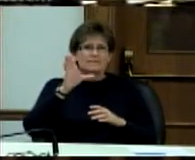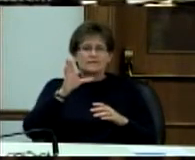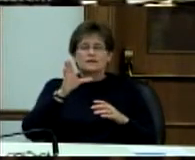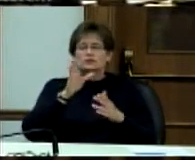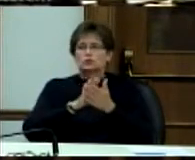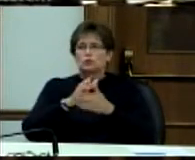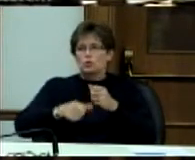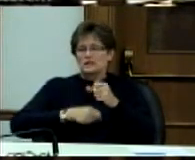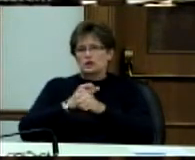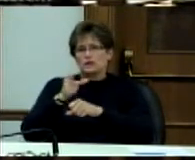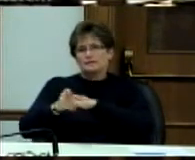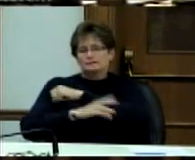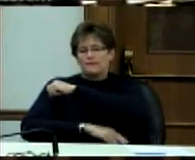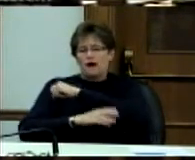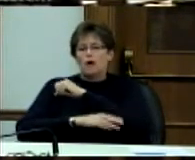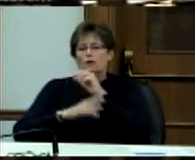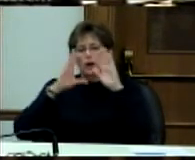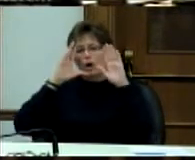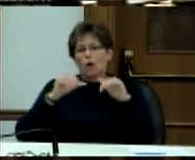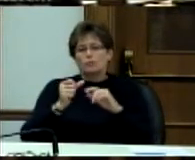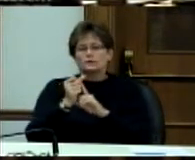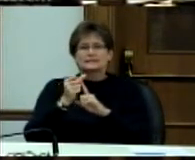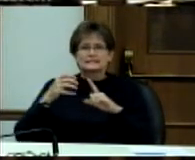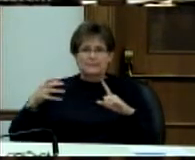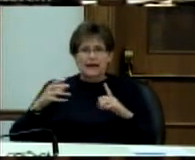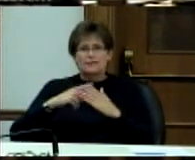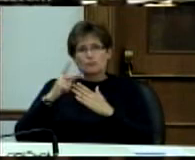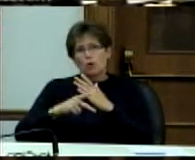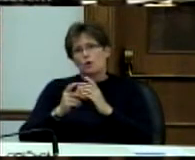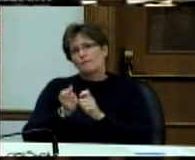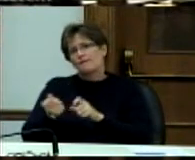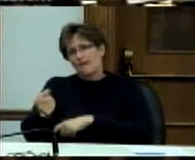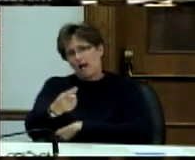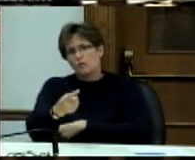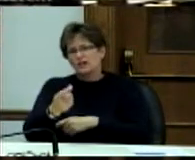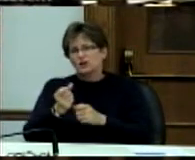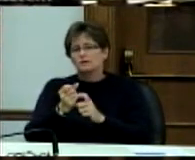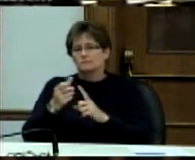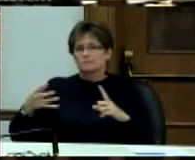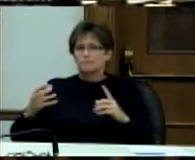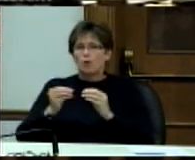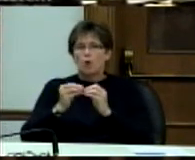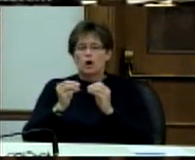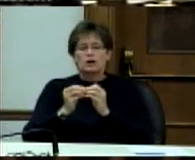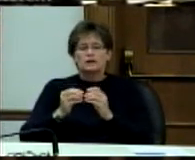coming school year and hopes for an expanded STEAM program next year. And